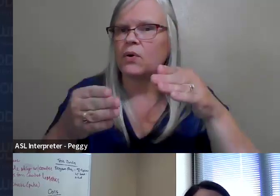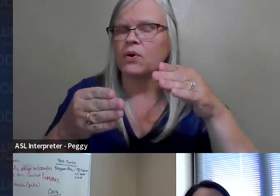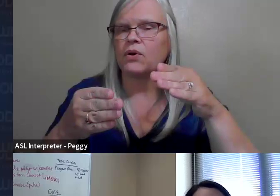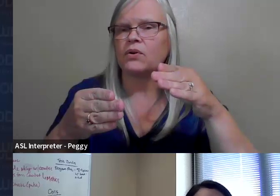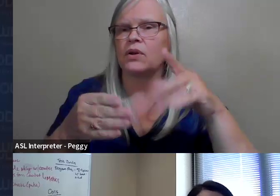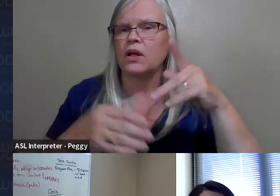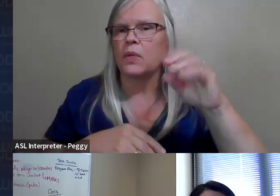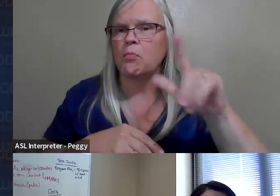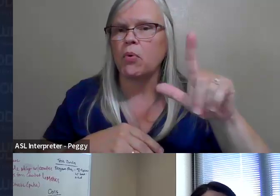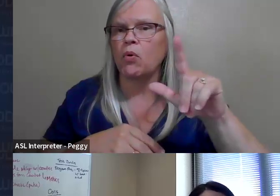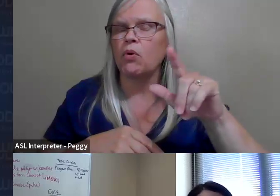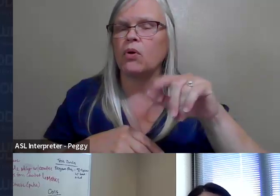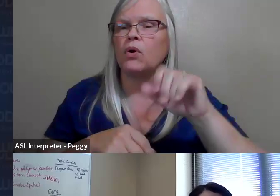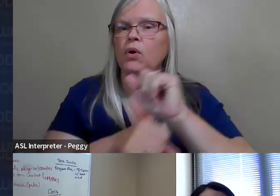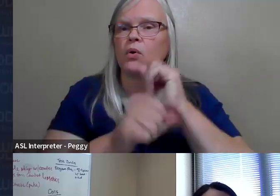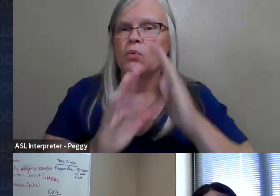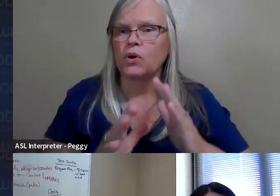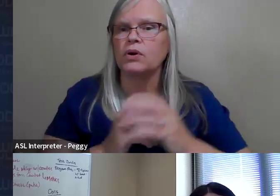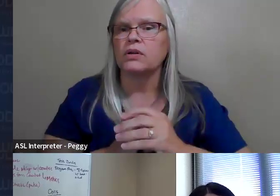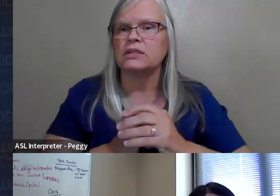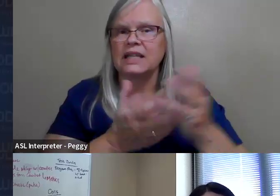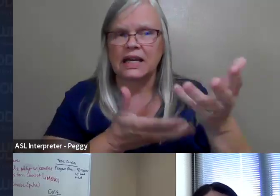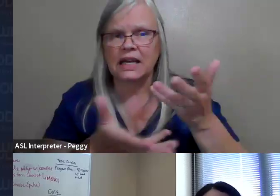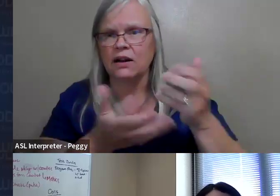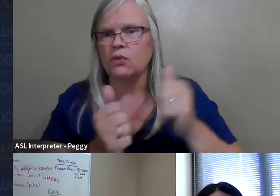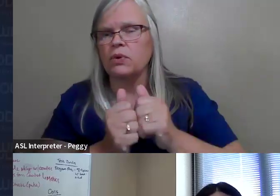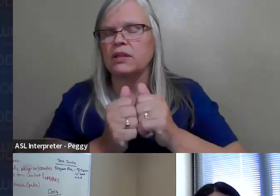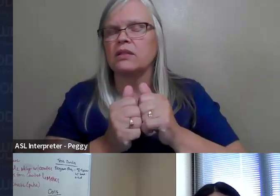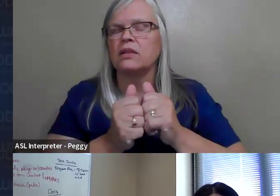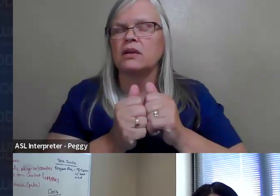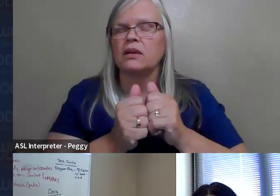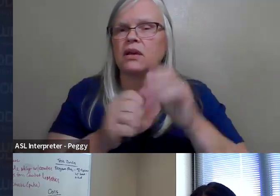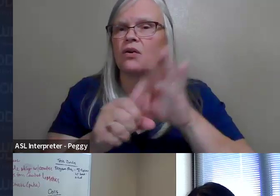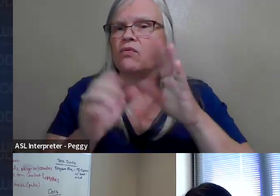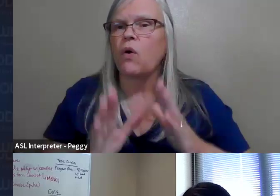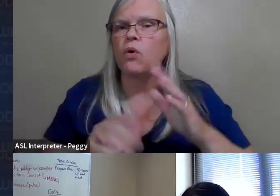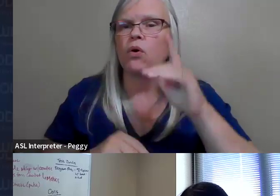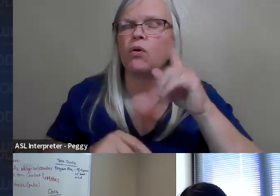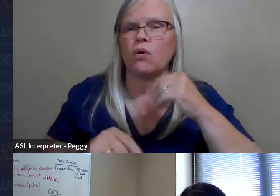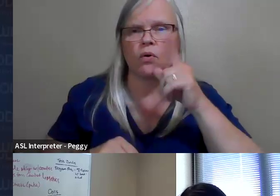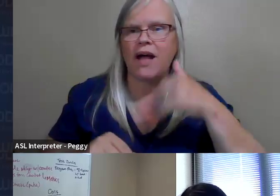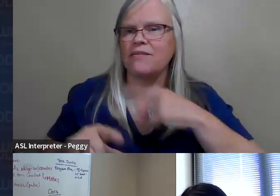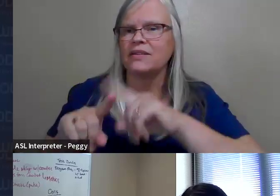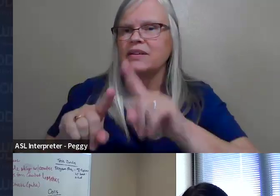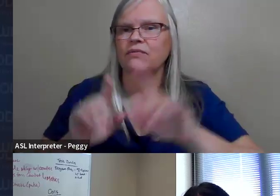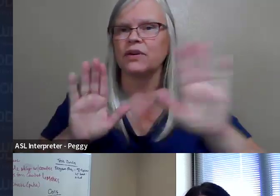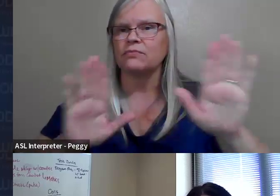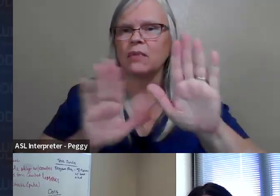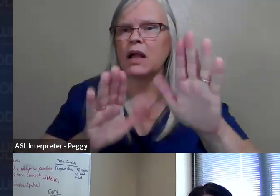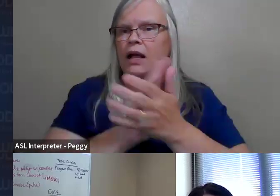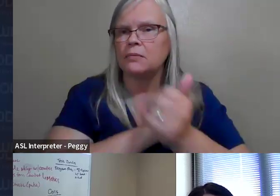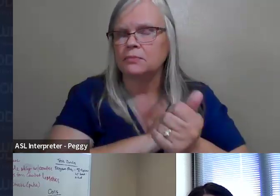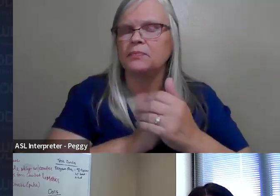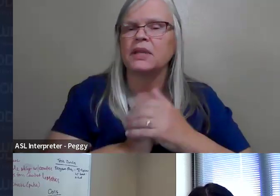poll workers on interacting with voters of different kinds of ability. So I am